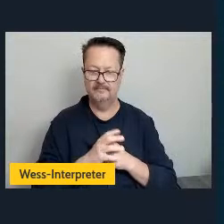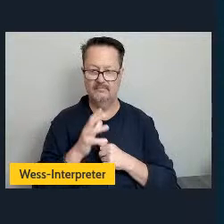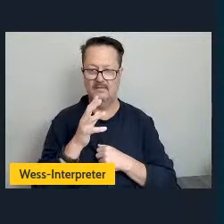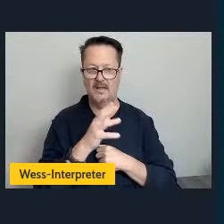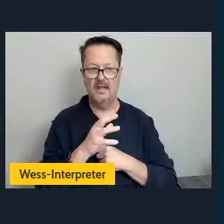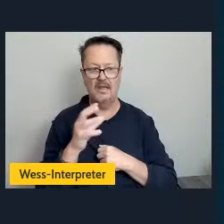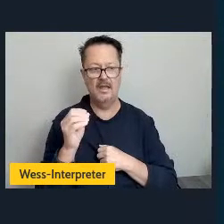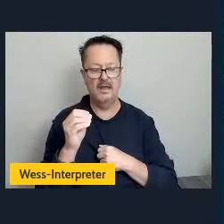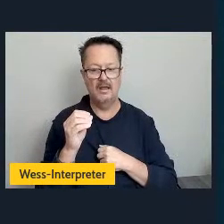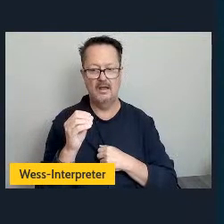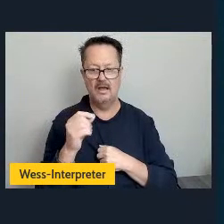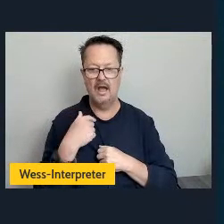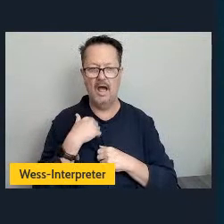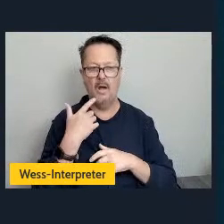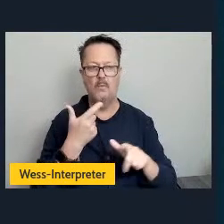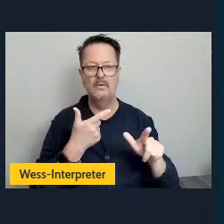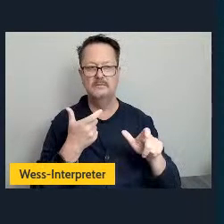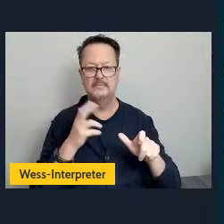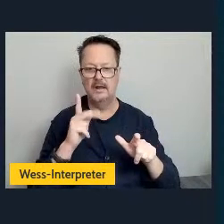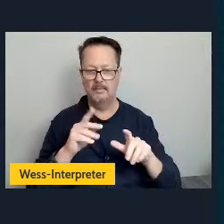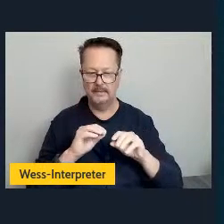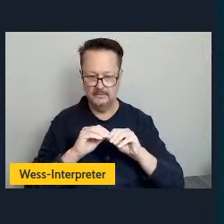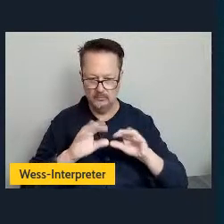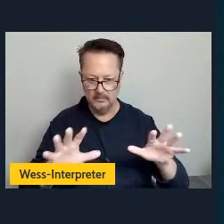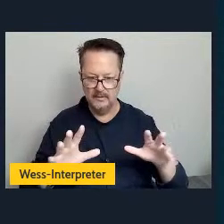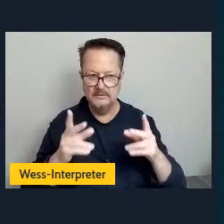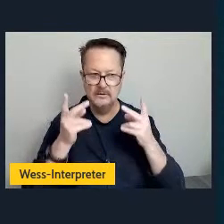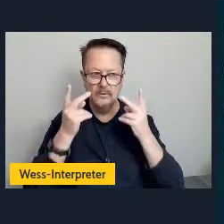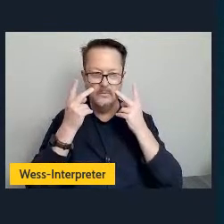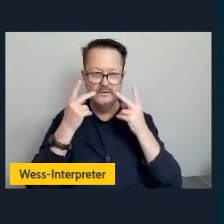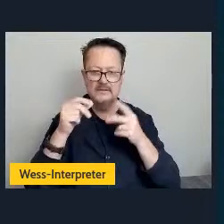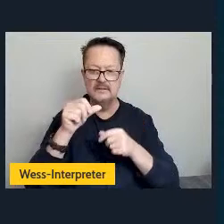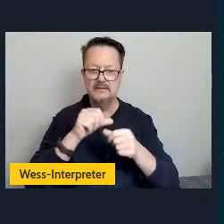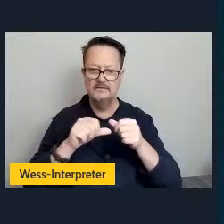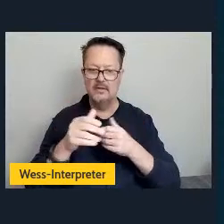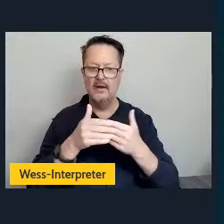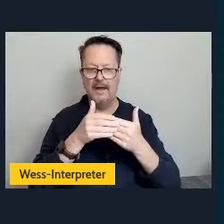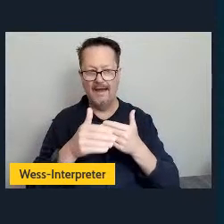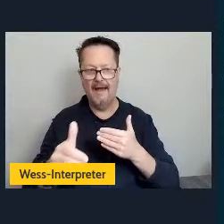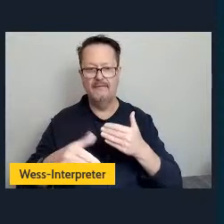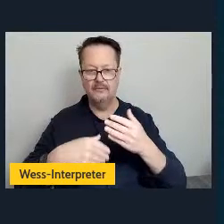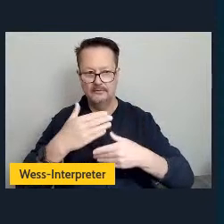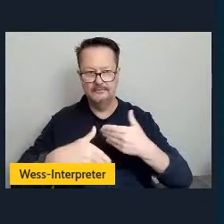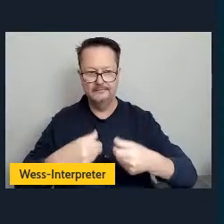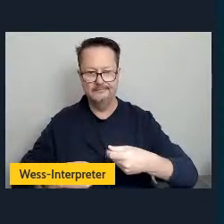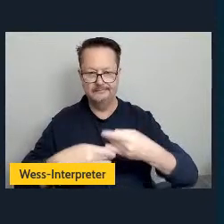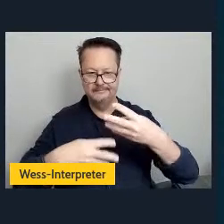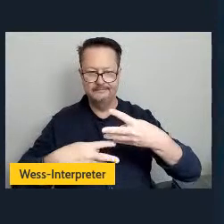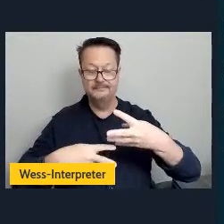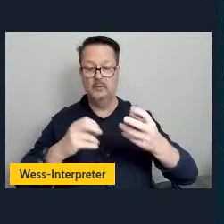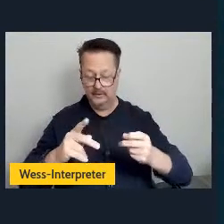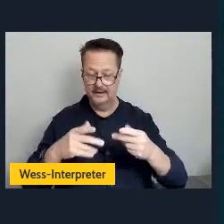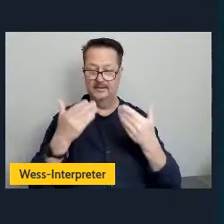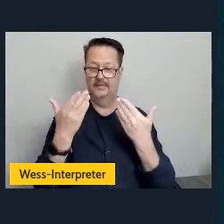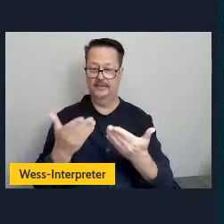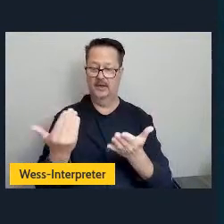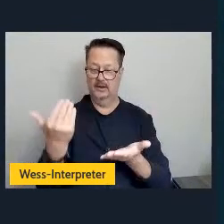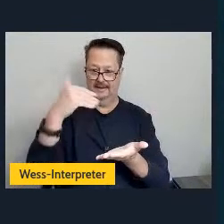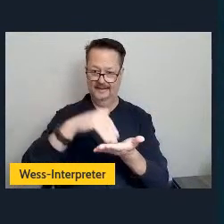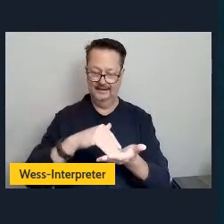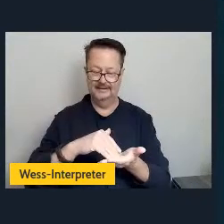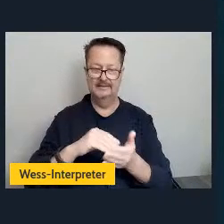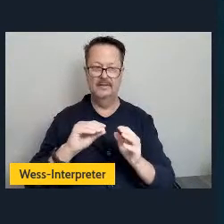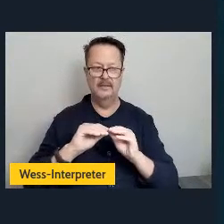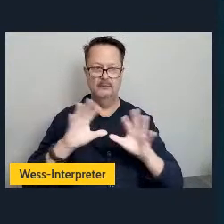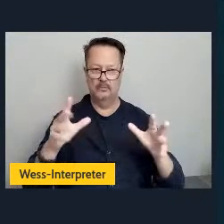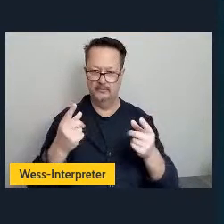And I'll speed up the deployment and we'll see each other after it's done. Okay, here we are again. The deployment